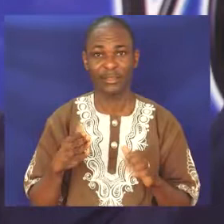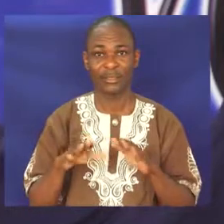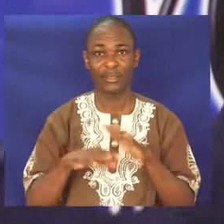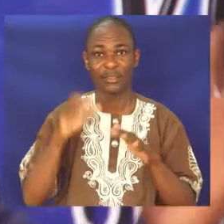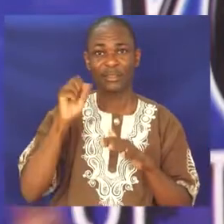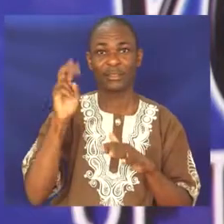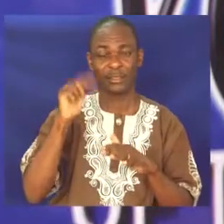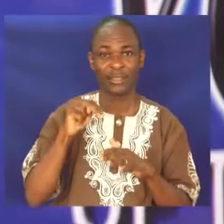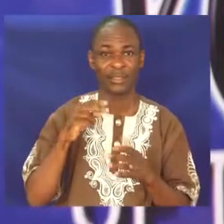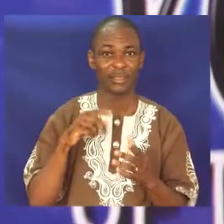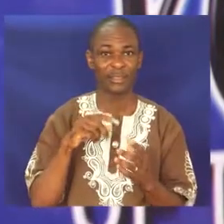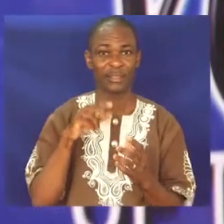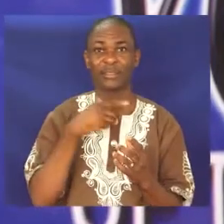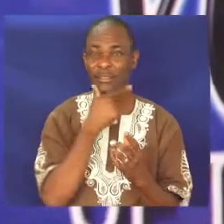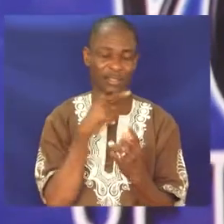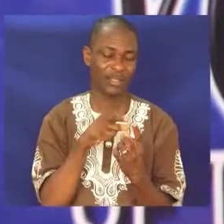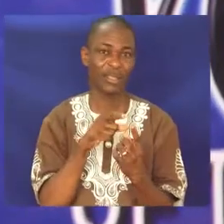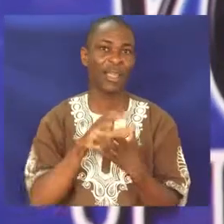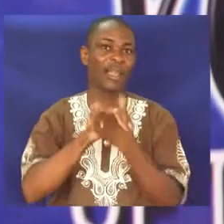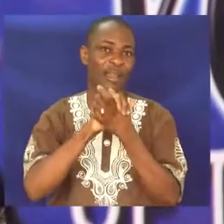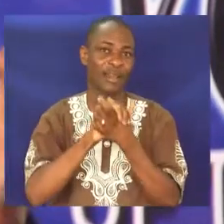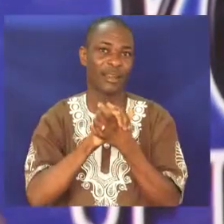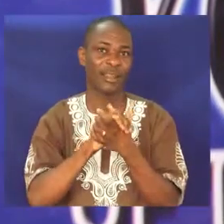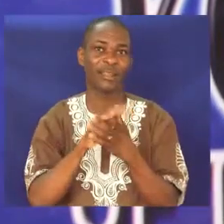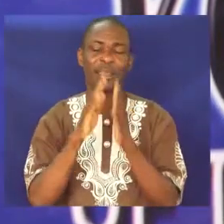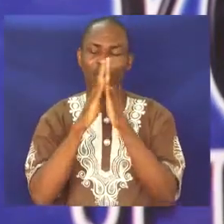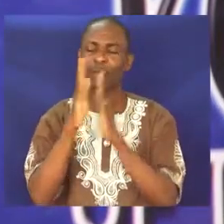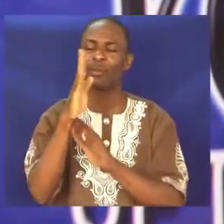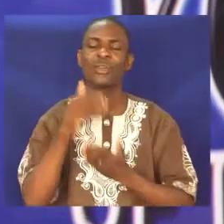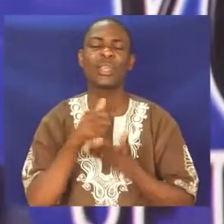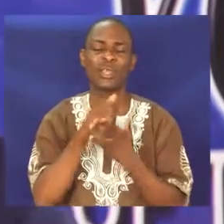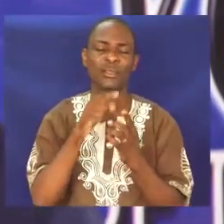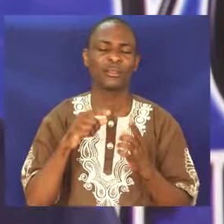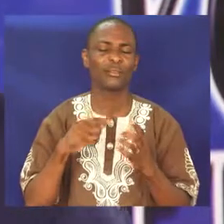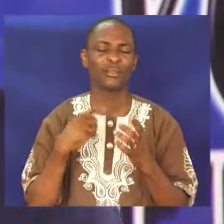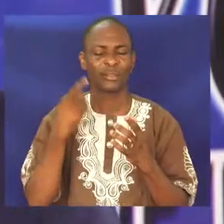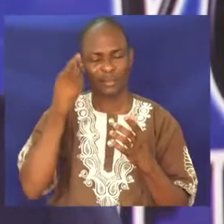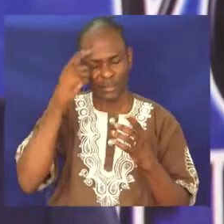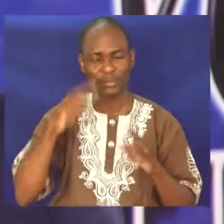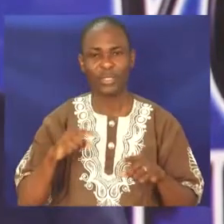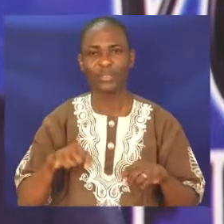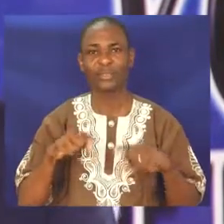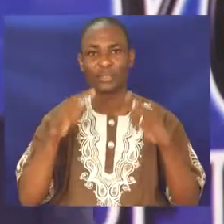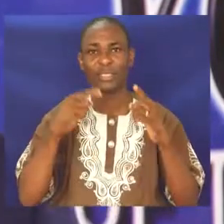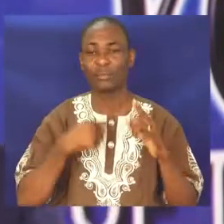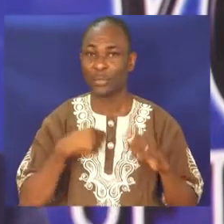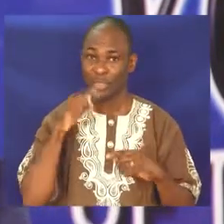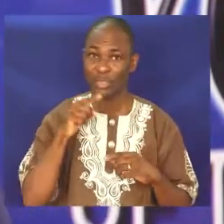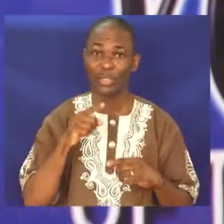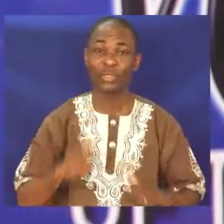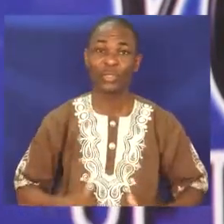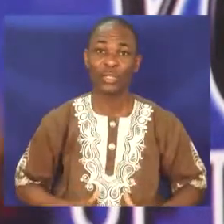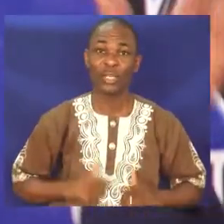yuko. Not your bomb pious son, young coupon, and one, not in sinny. Now, woo. And me, your brabo